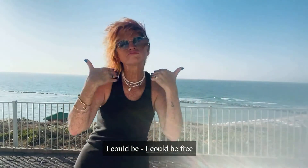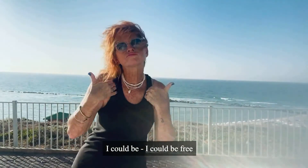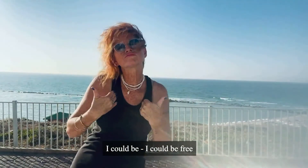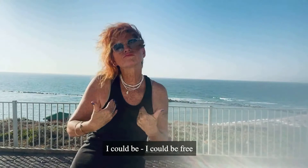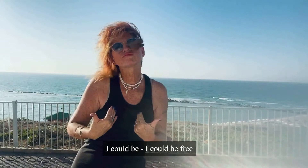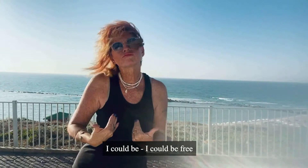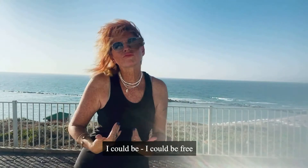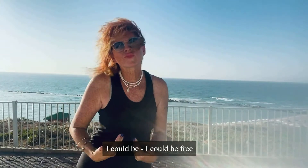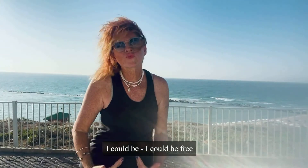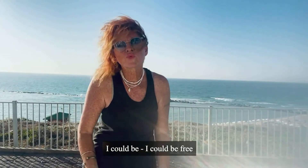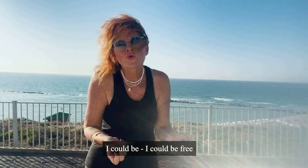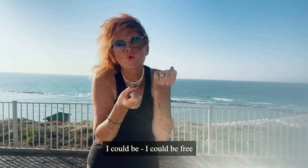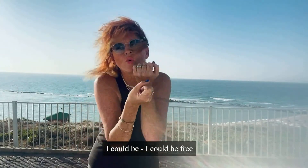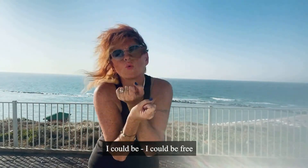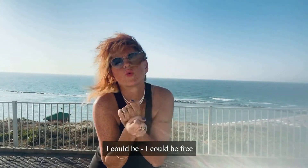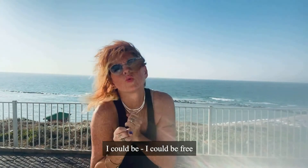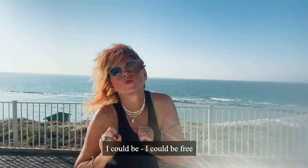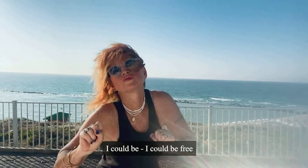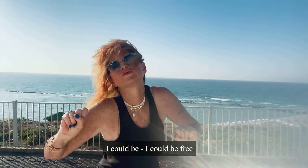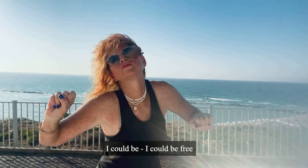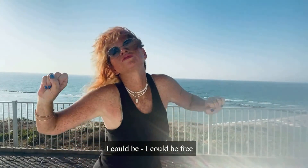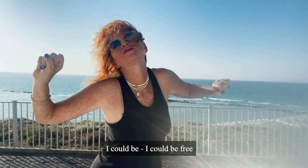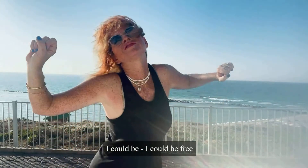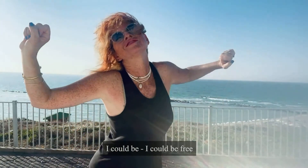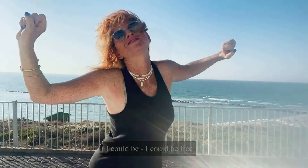I could be free.